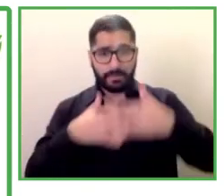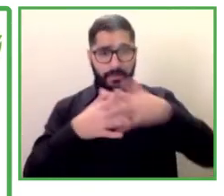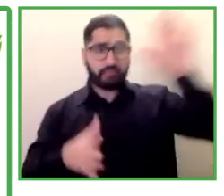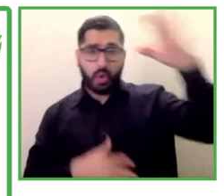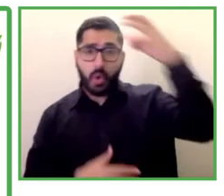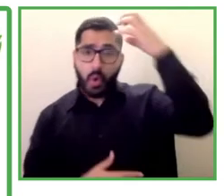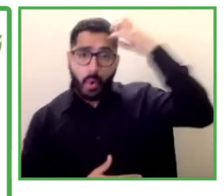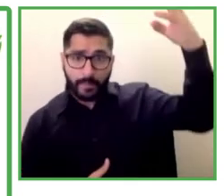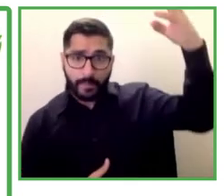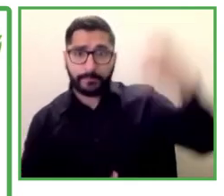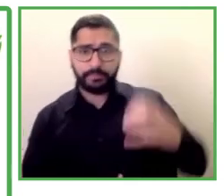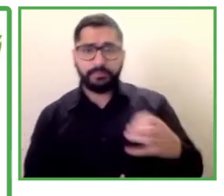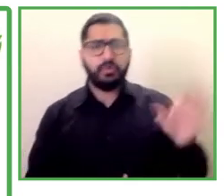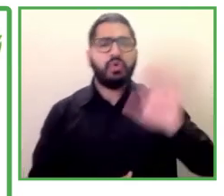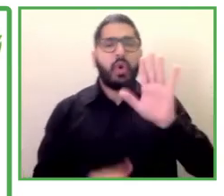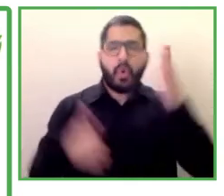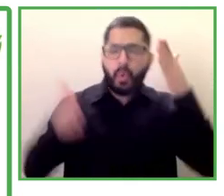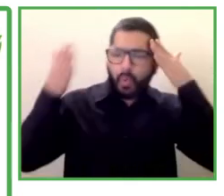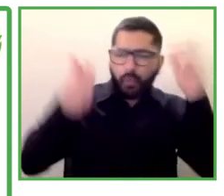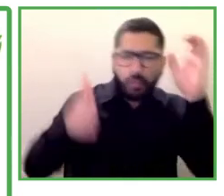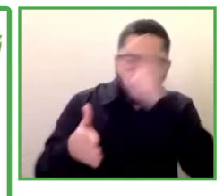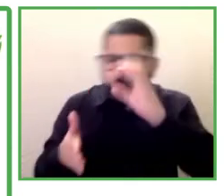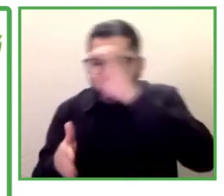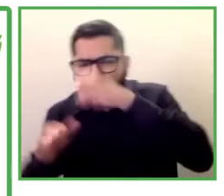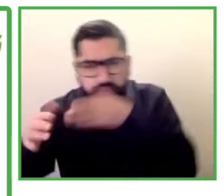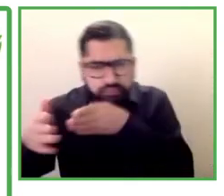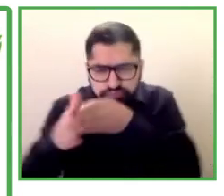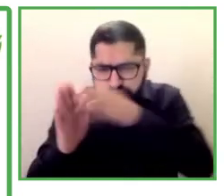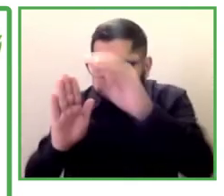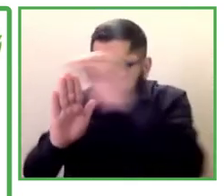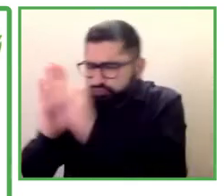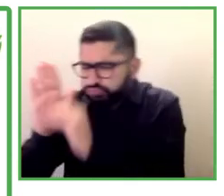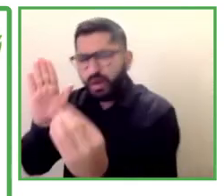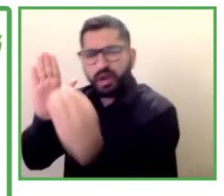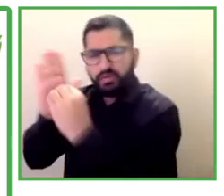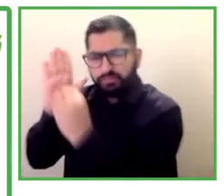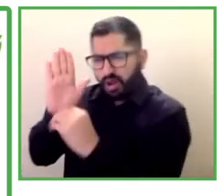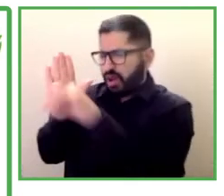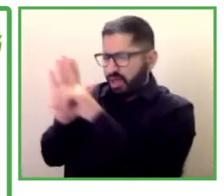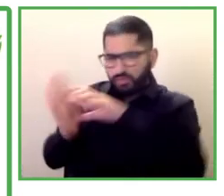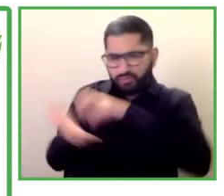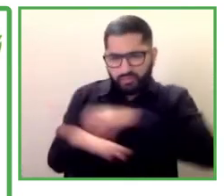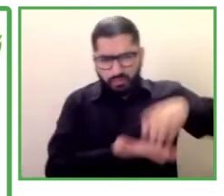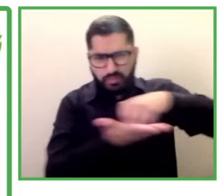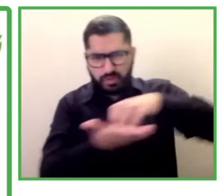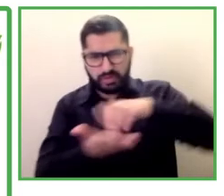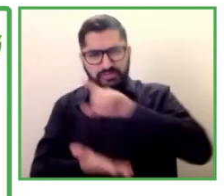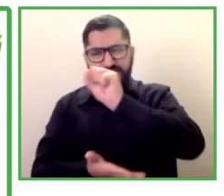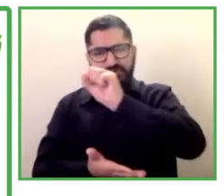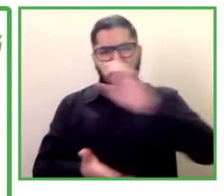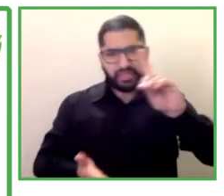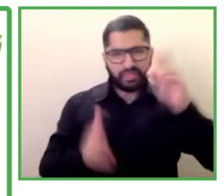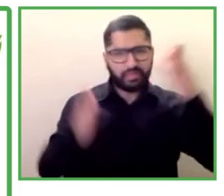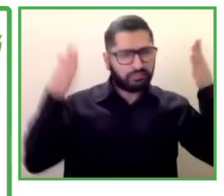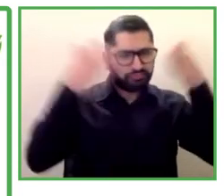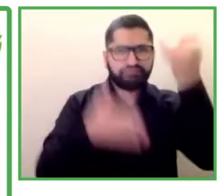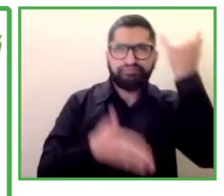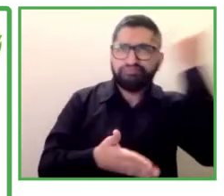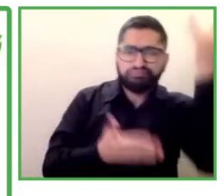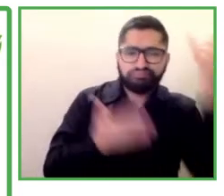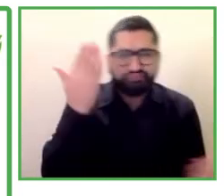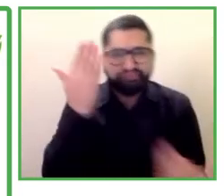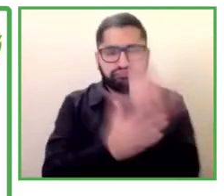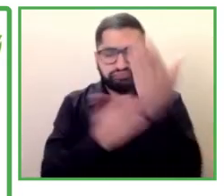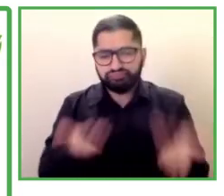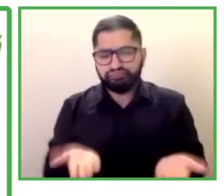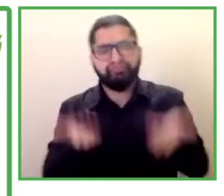Rather, SEED, our initiative, provides an avenue for state and local governments to request information to support their policy goals